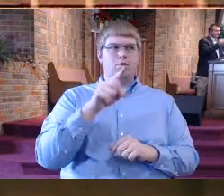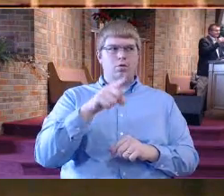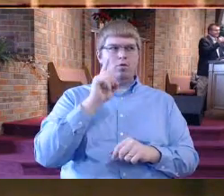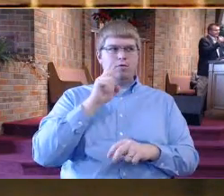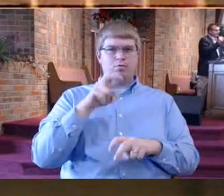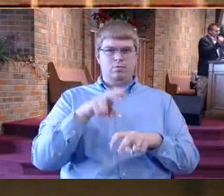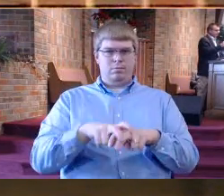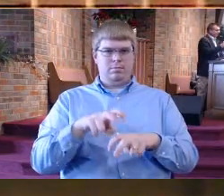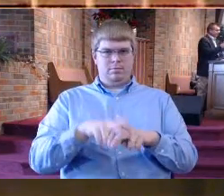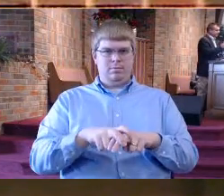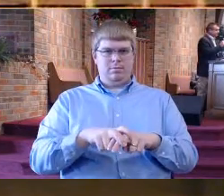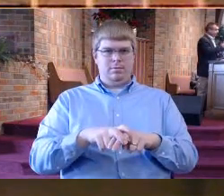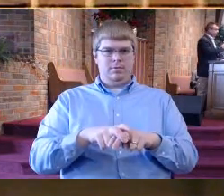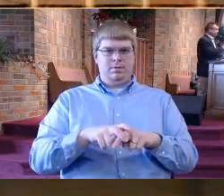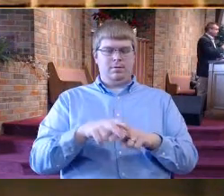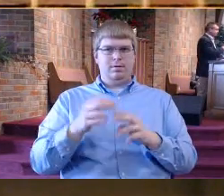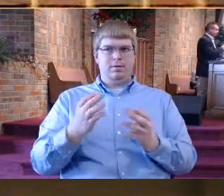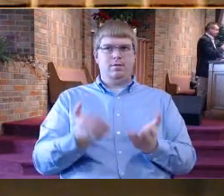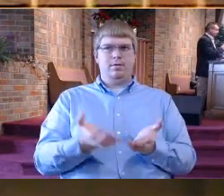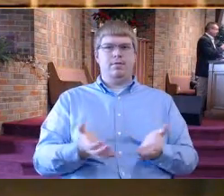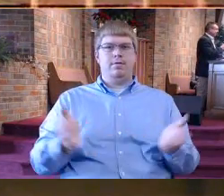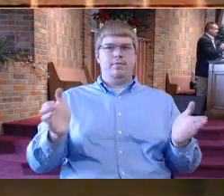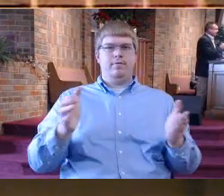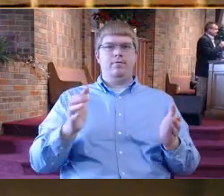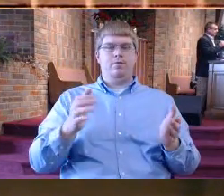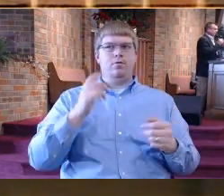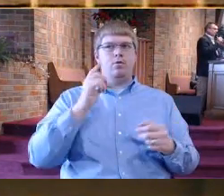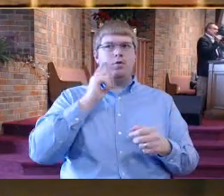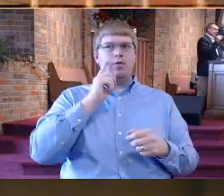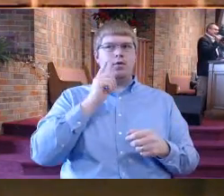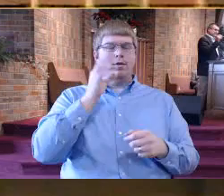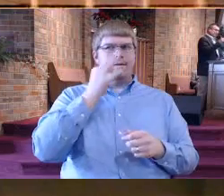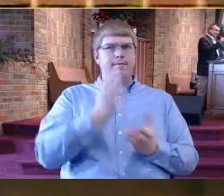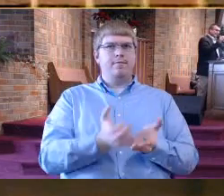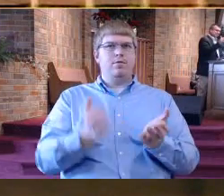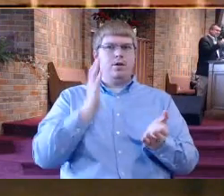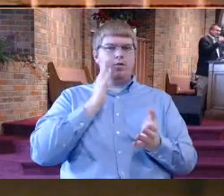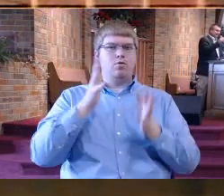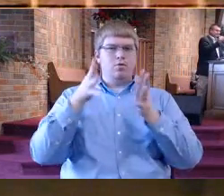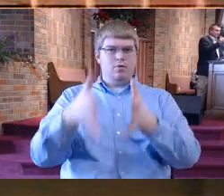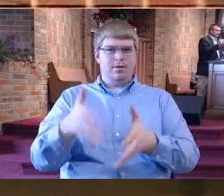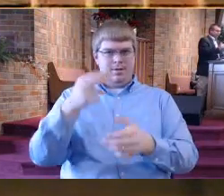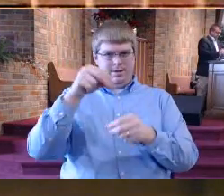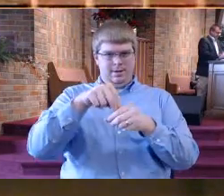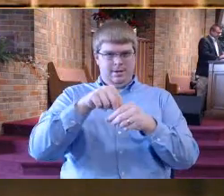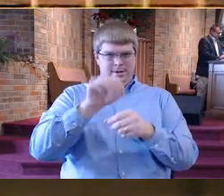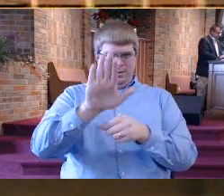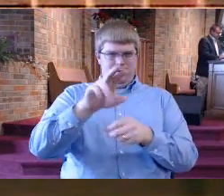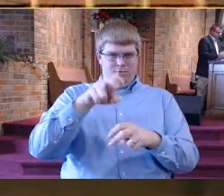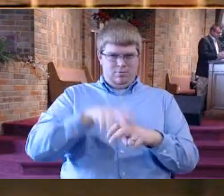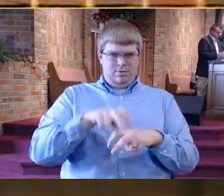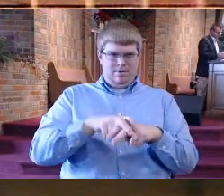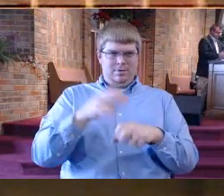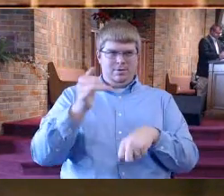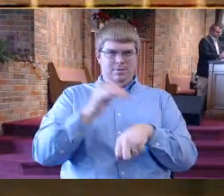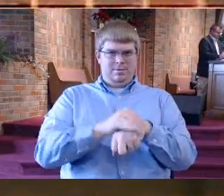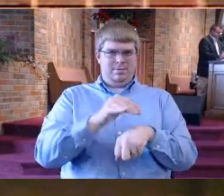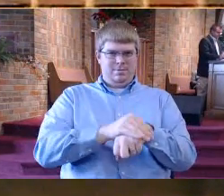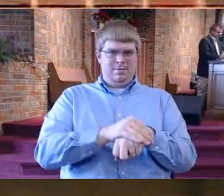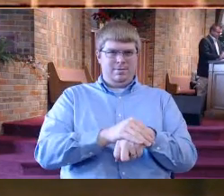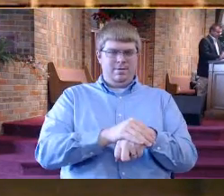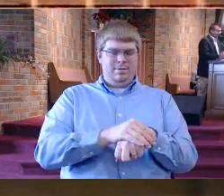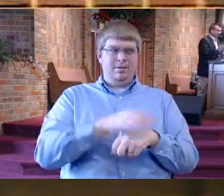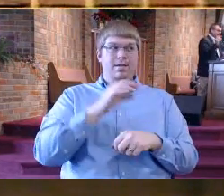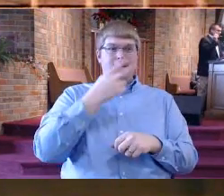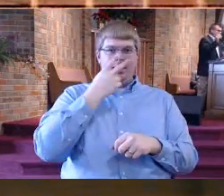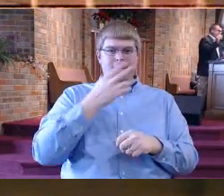be the fruit basket for you to deliver. So if you come in and see that, that's for you to